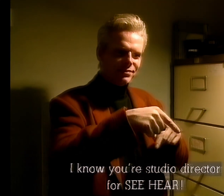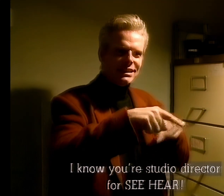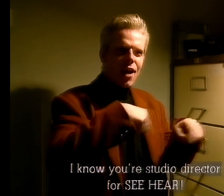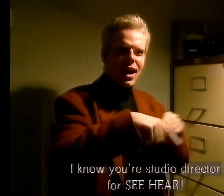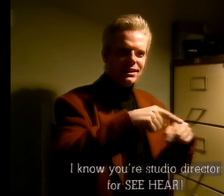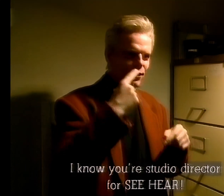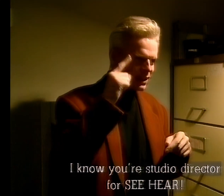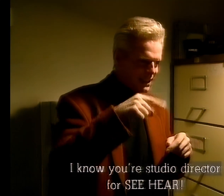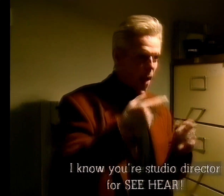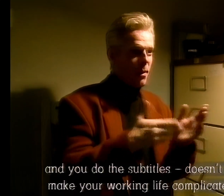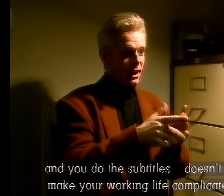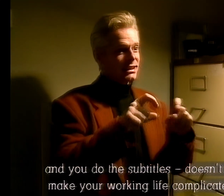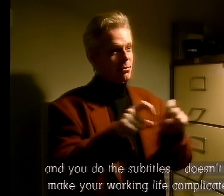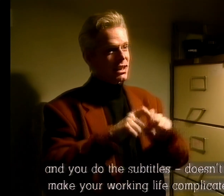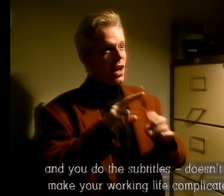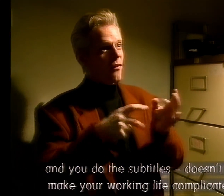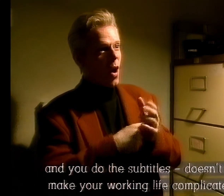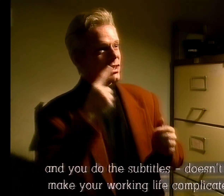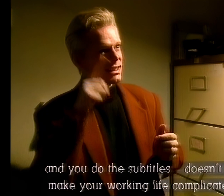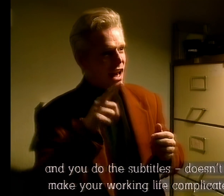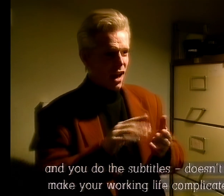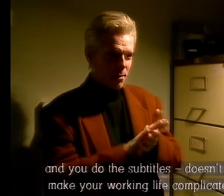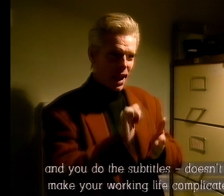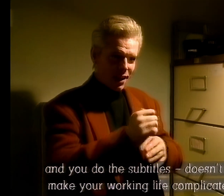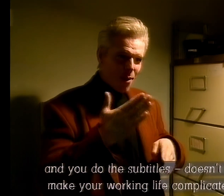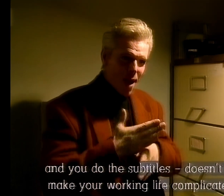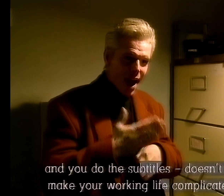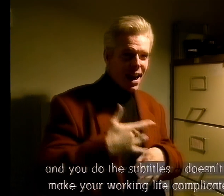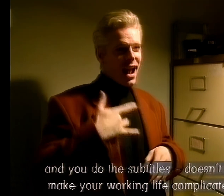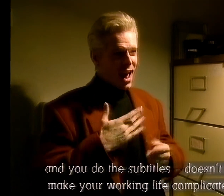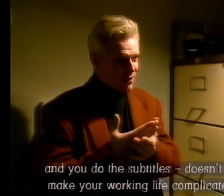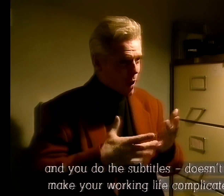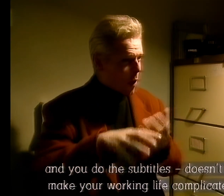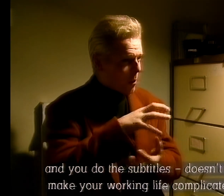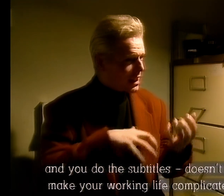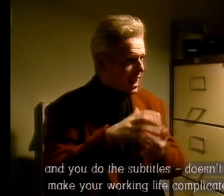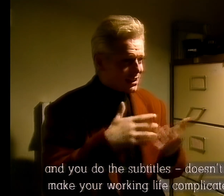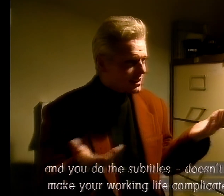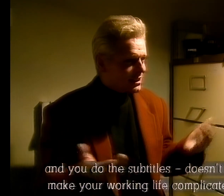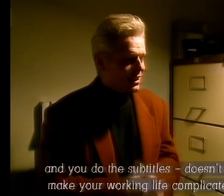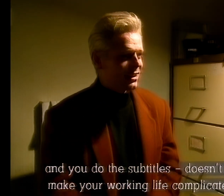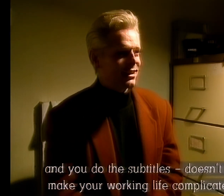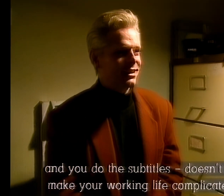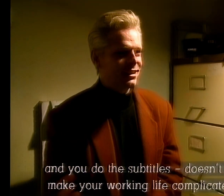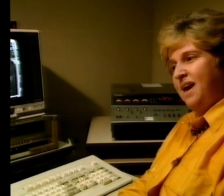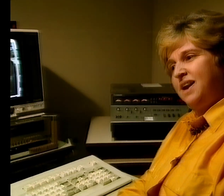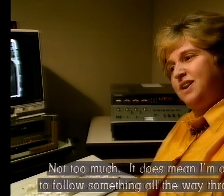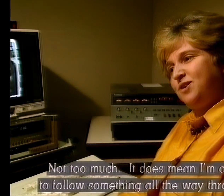Now, I know that you're studio director for See Here, and you do the subtitles for See Here. Doesn't that make your working life somewhat complicated?